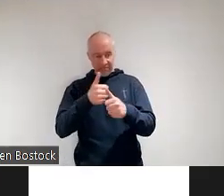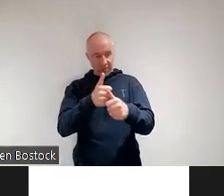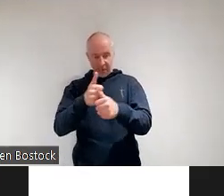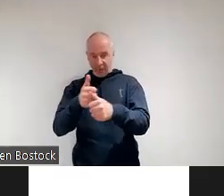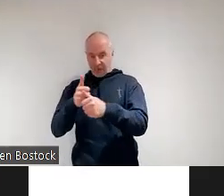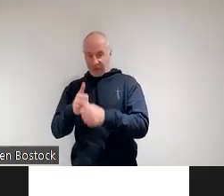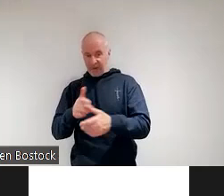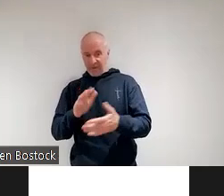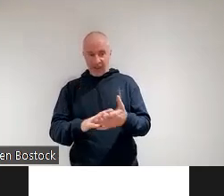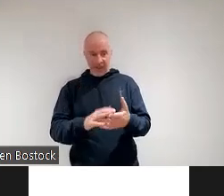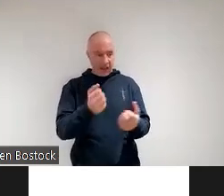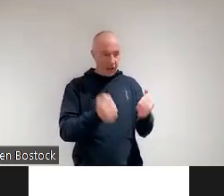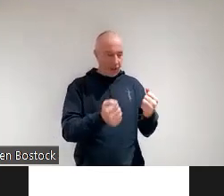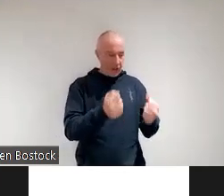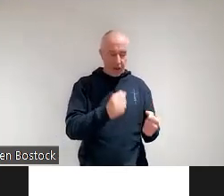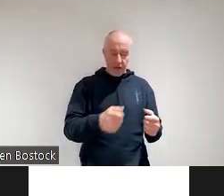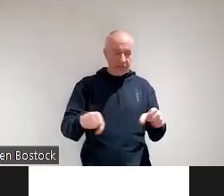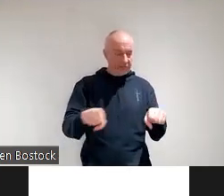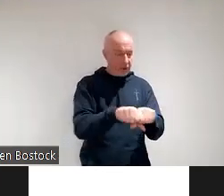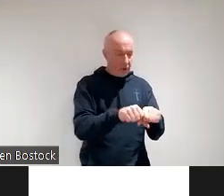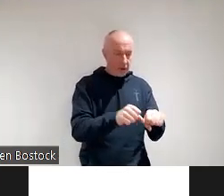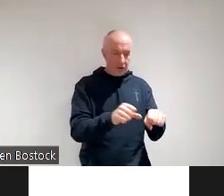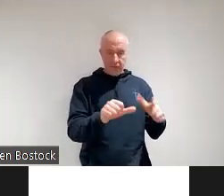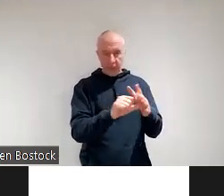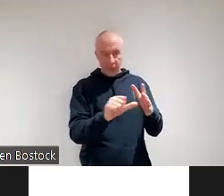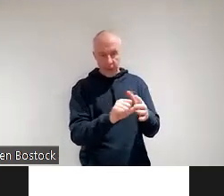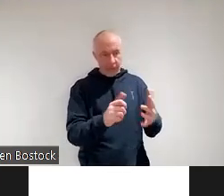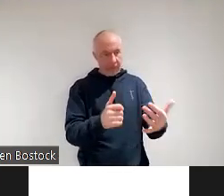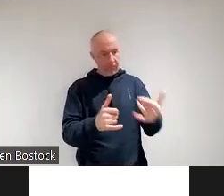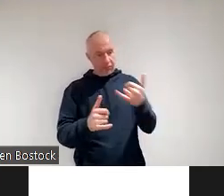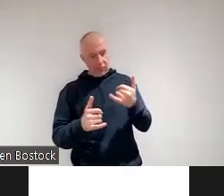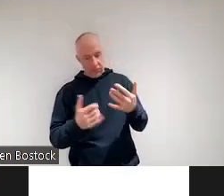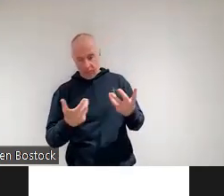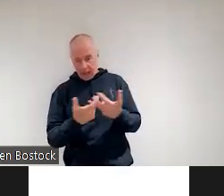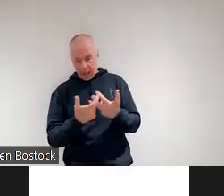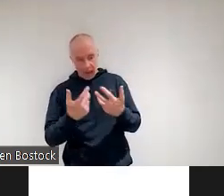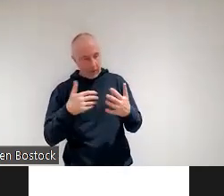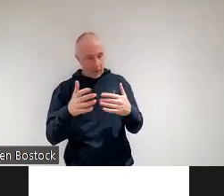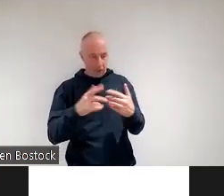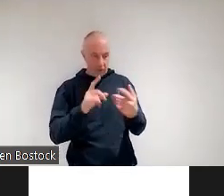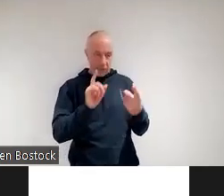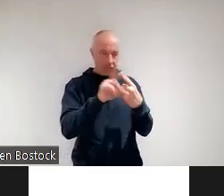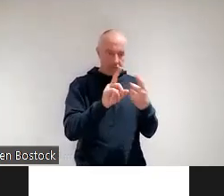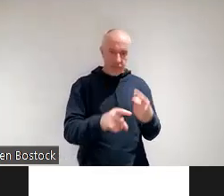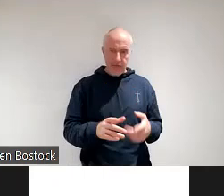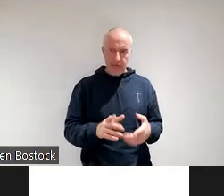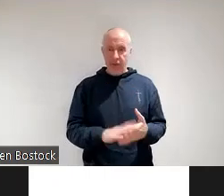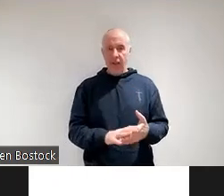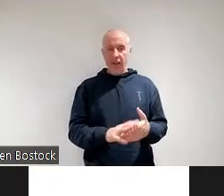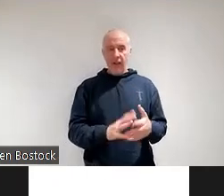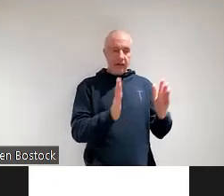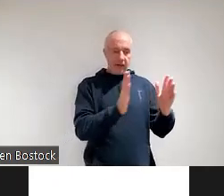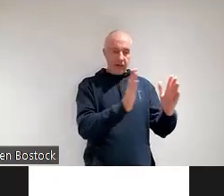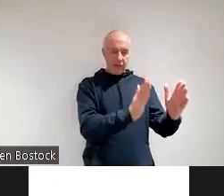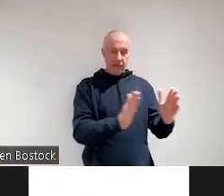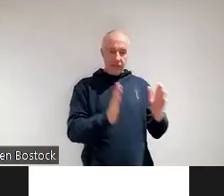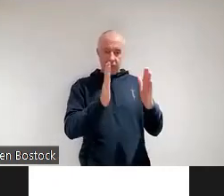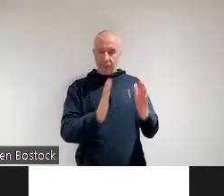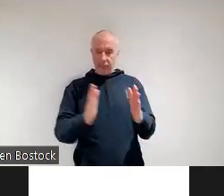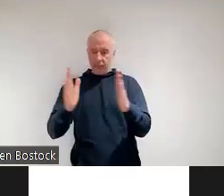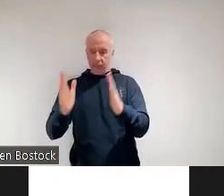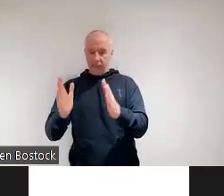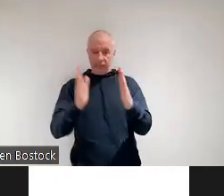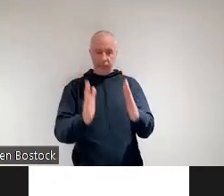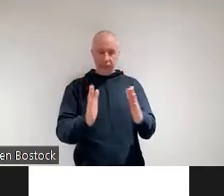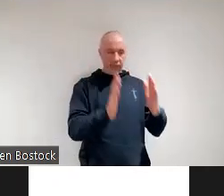could constantly get problems, issues. Obviously, all this process is not a one-way process. It's always going back and forth.